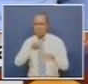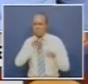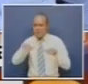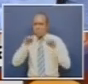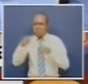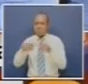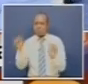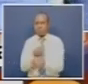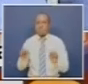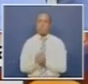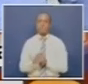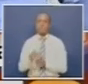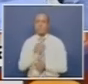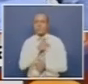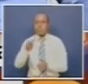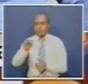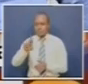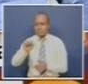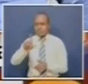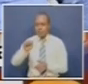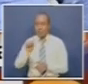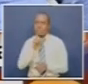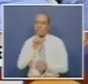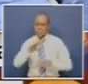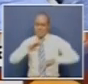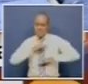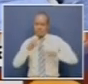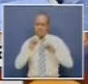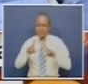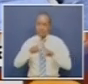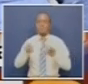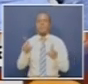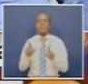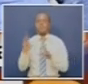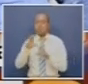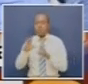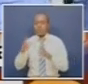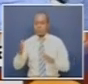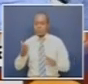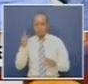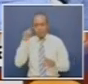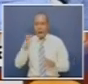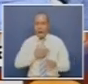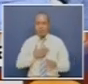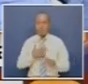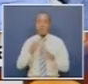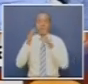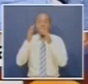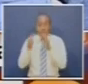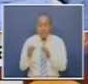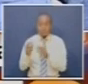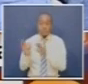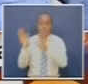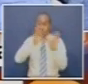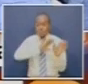David Musila, saying, hatujaridishwa na kile ODM imekuwa ikifanya. God belongs to all of us. Wakiendelea hivyo, Wiper itaunga mkono any